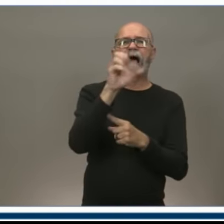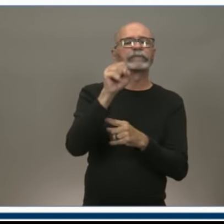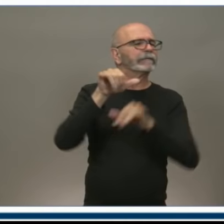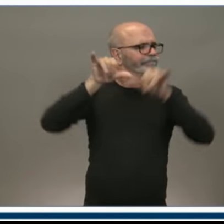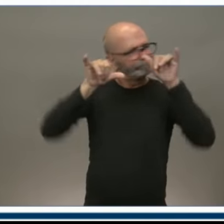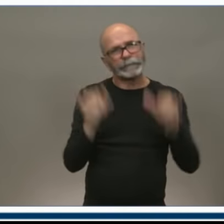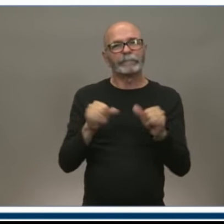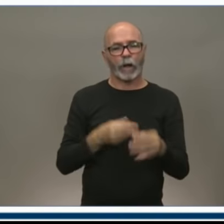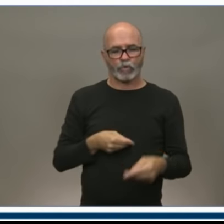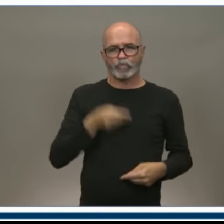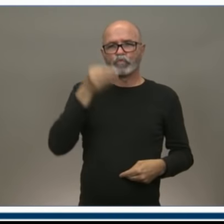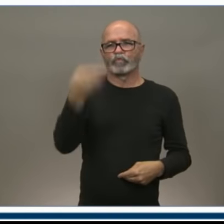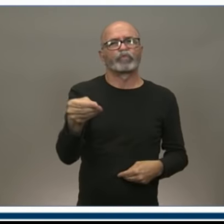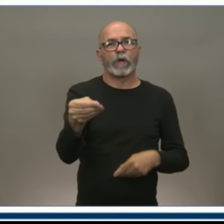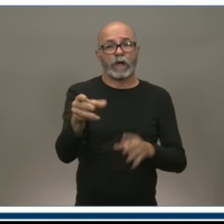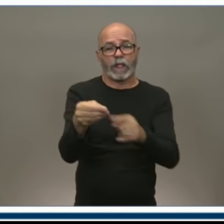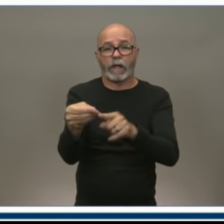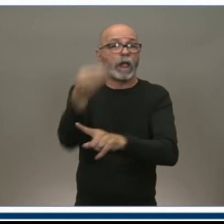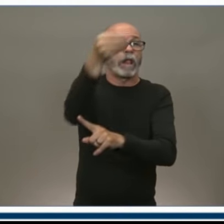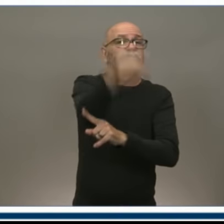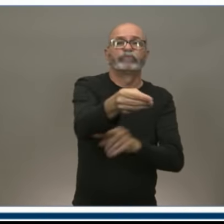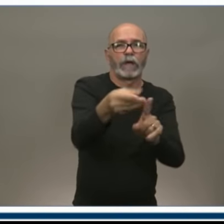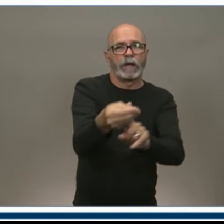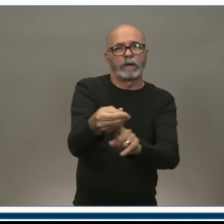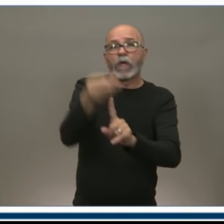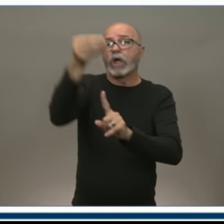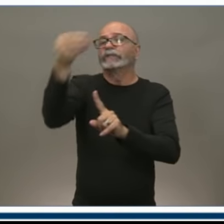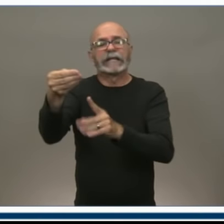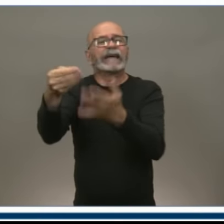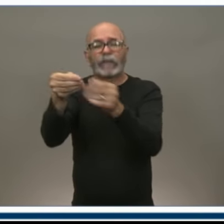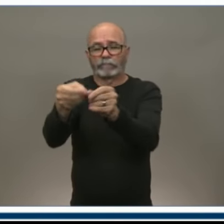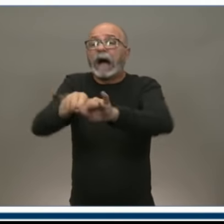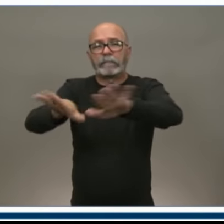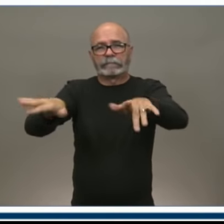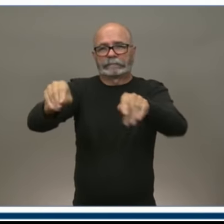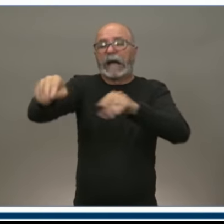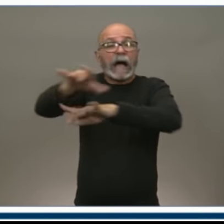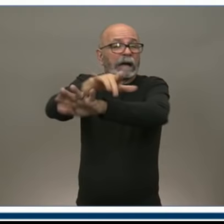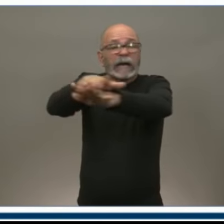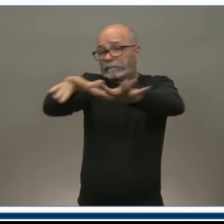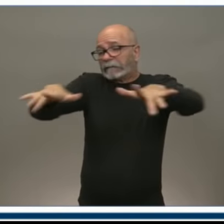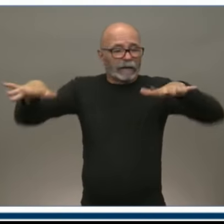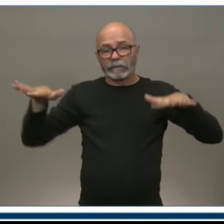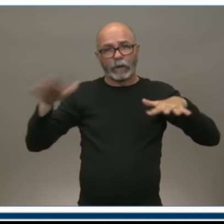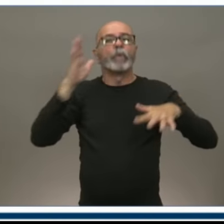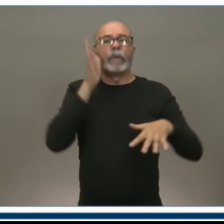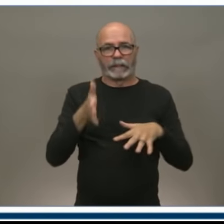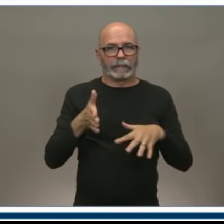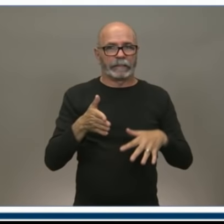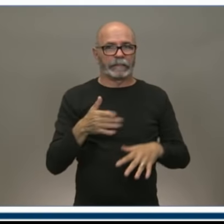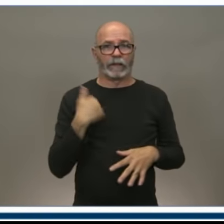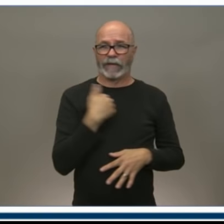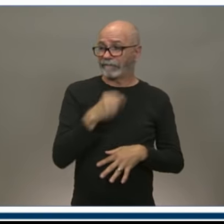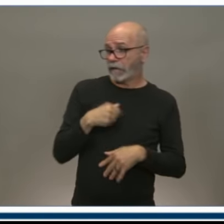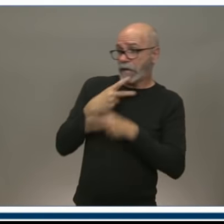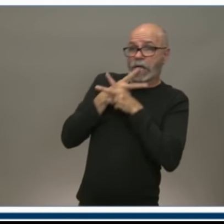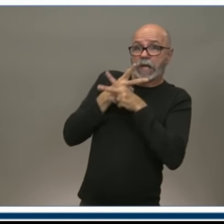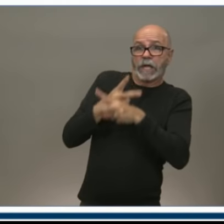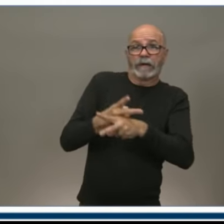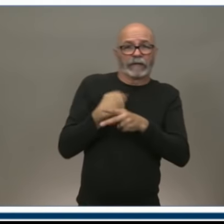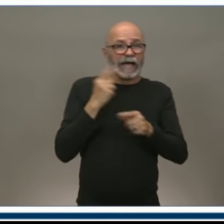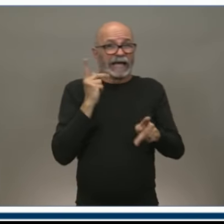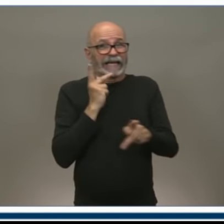and in shared close air spaces. So if we're careful about who we're in contact with, we're careful about the type of